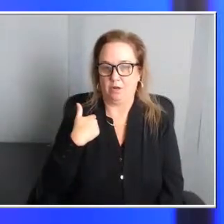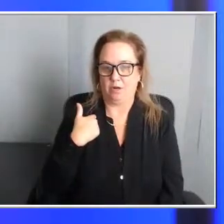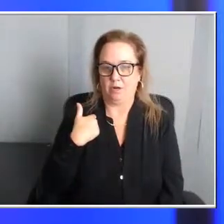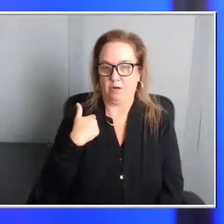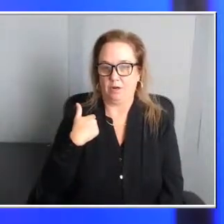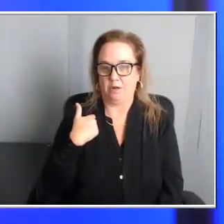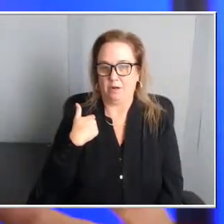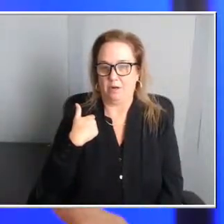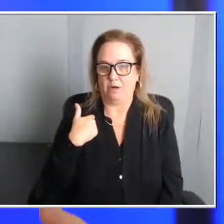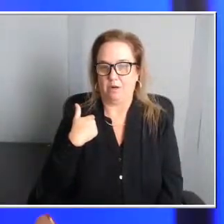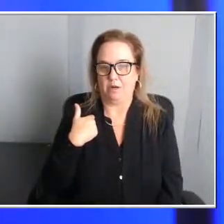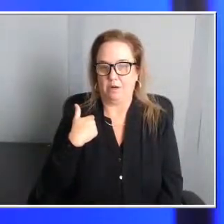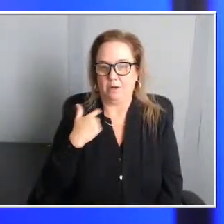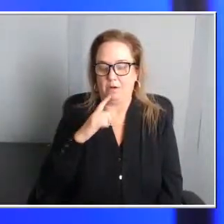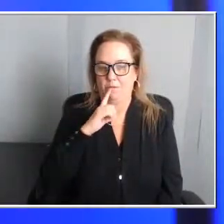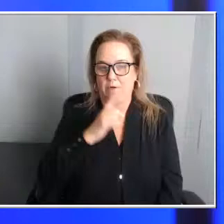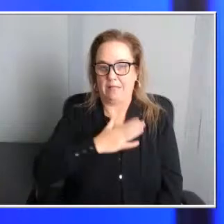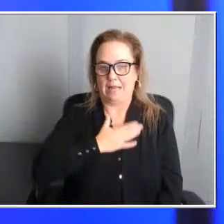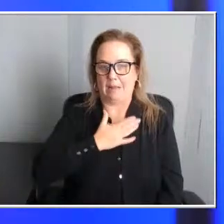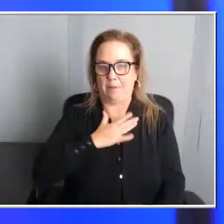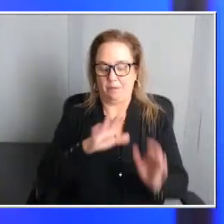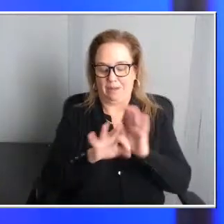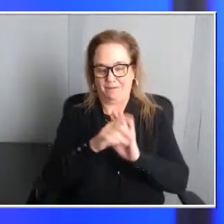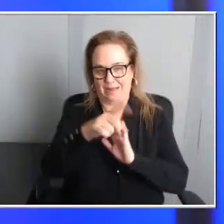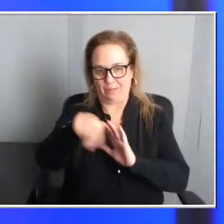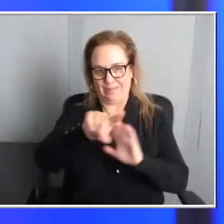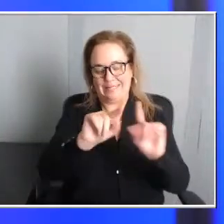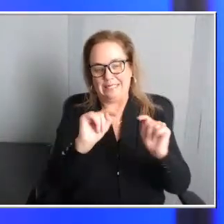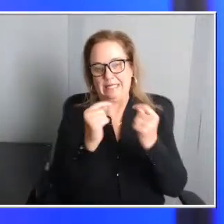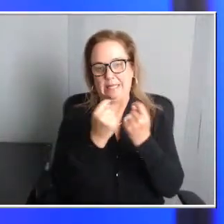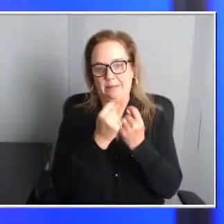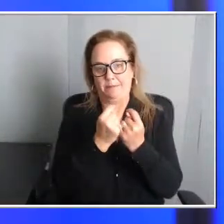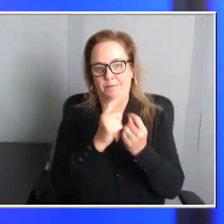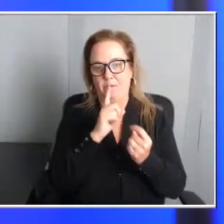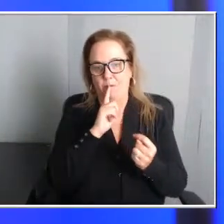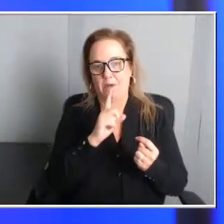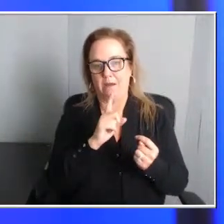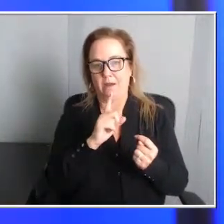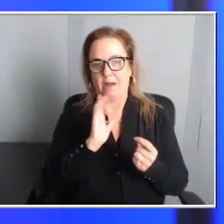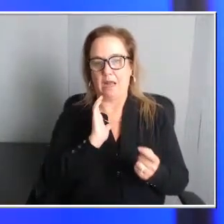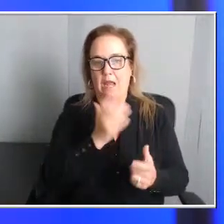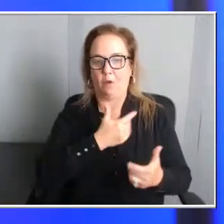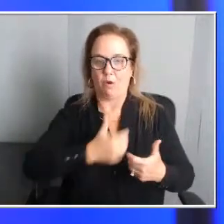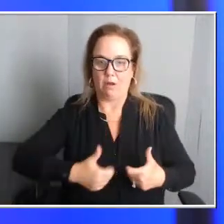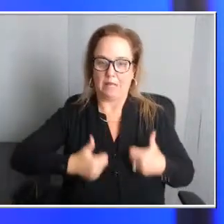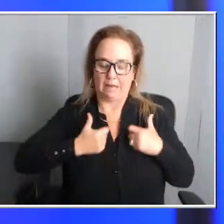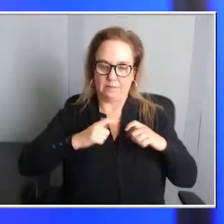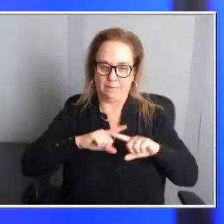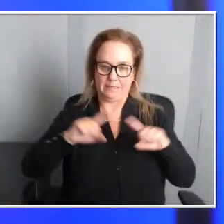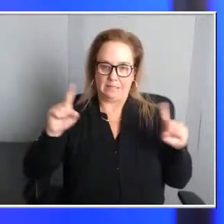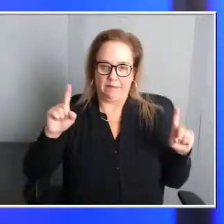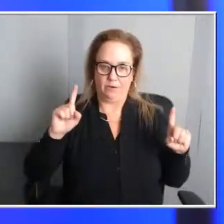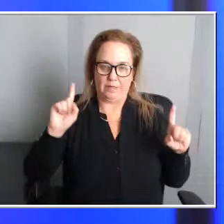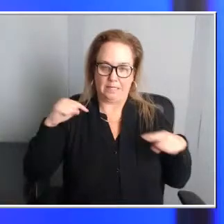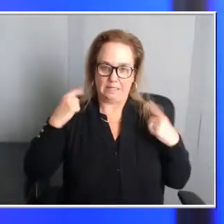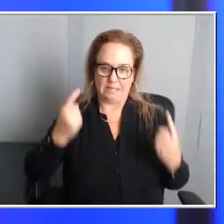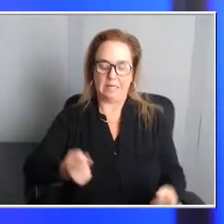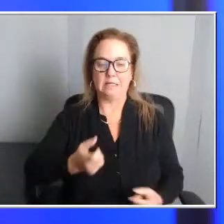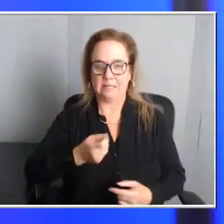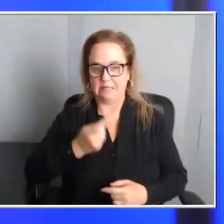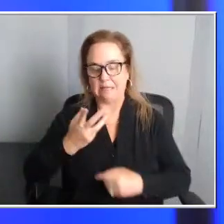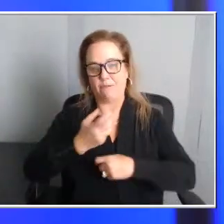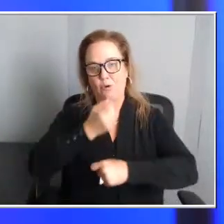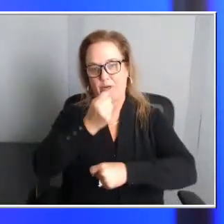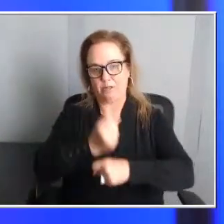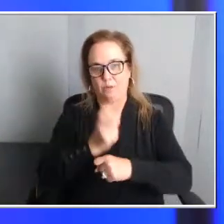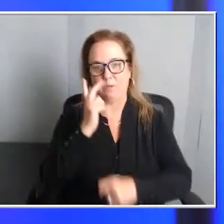and really glad that we found you all, because like I said, our lives have been so different this last 2 years, and we see